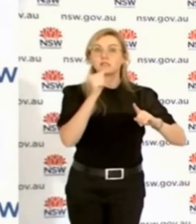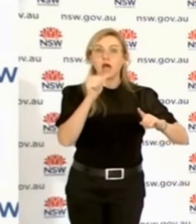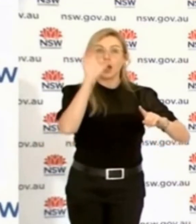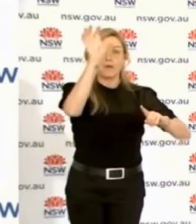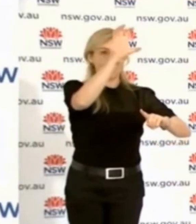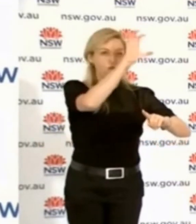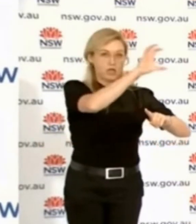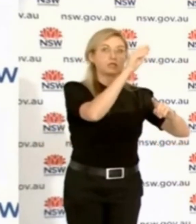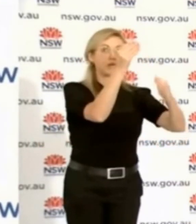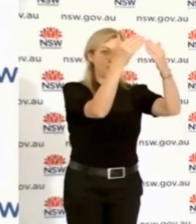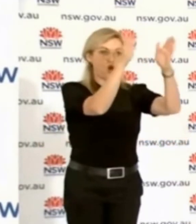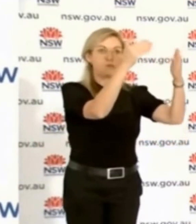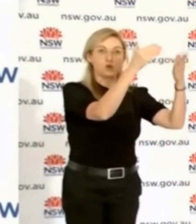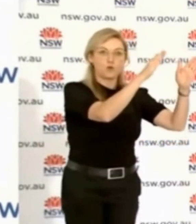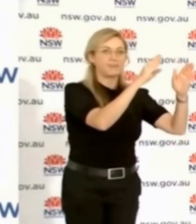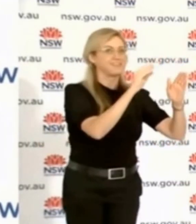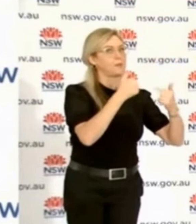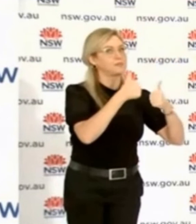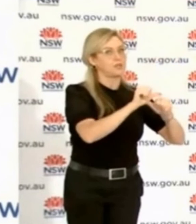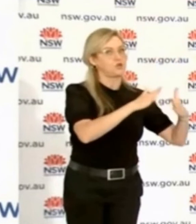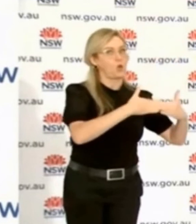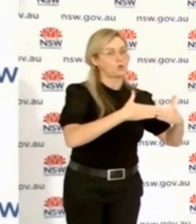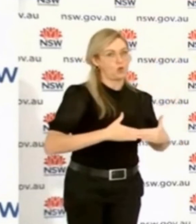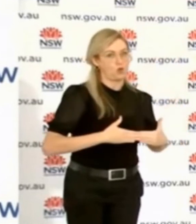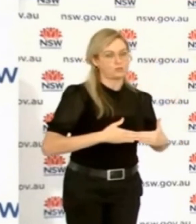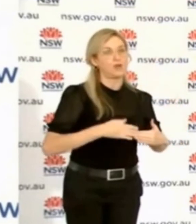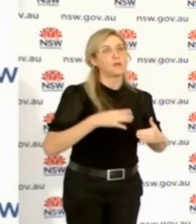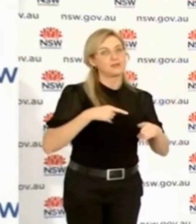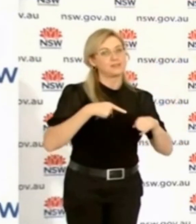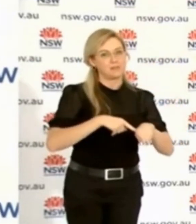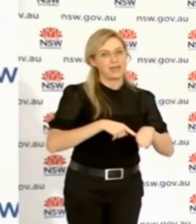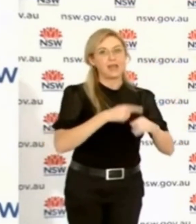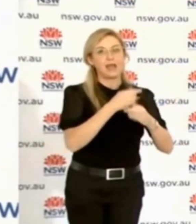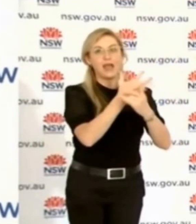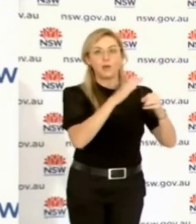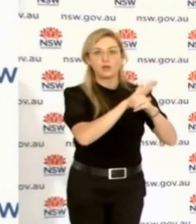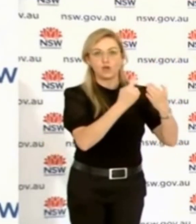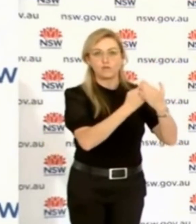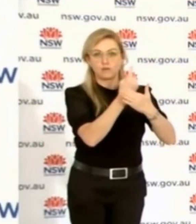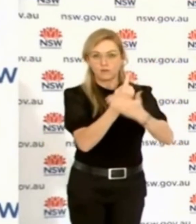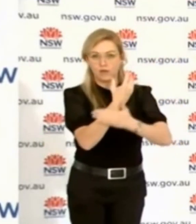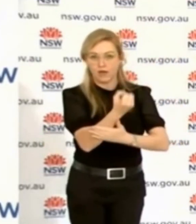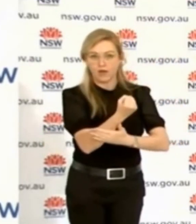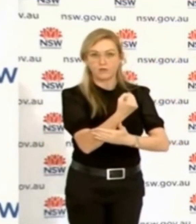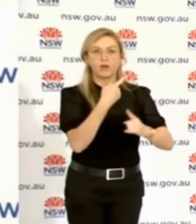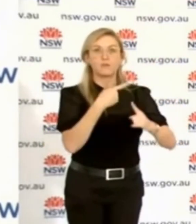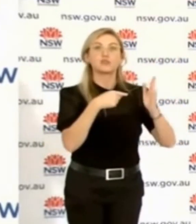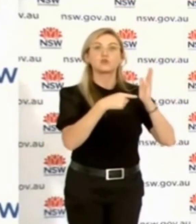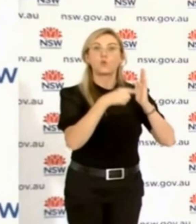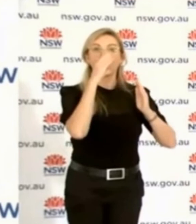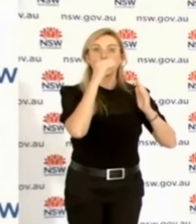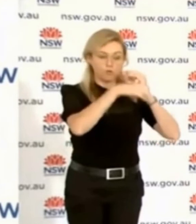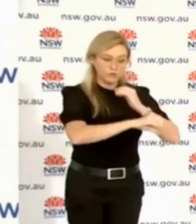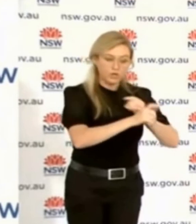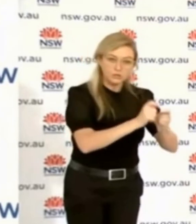opening the regions are based on sewage surveillance, of course our contact tracers, exposure sites, but most importantly COVID cases, and that